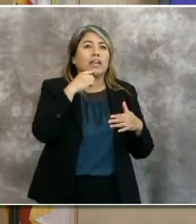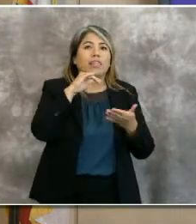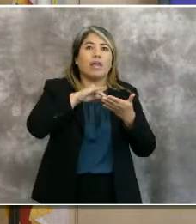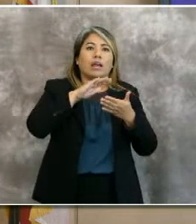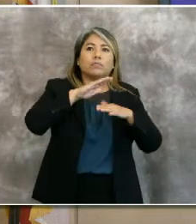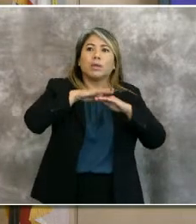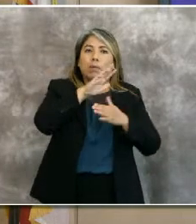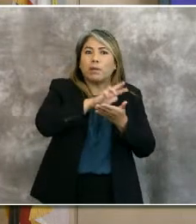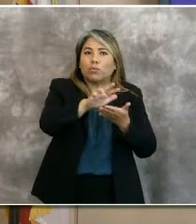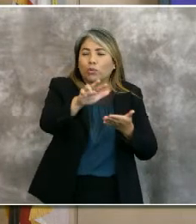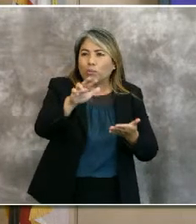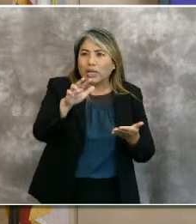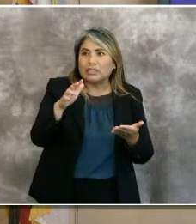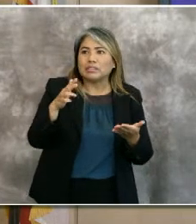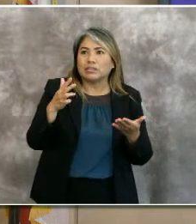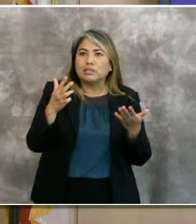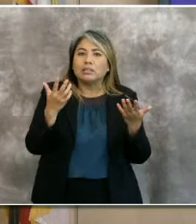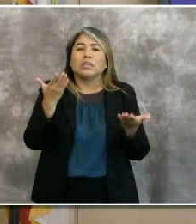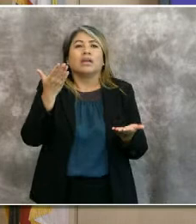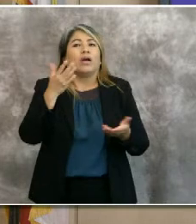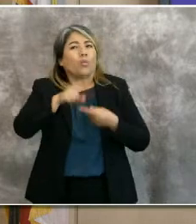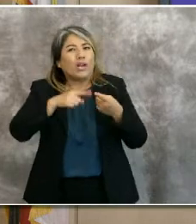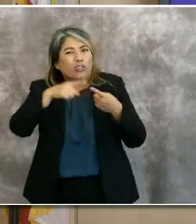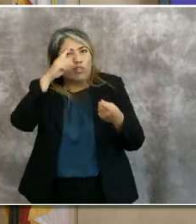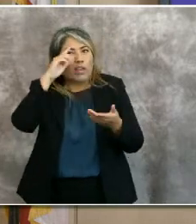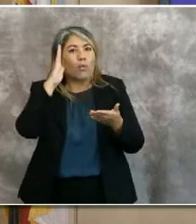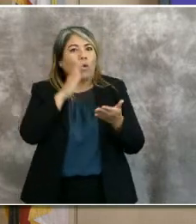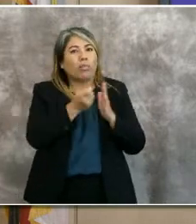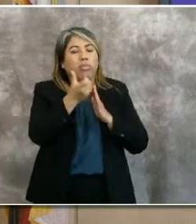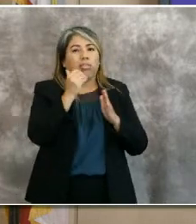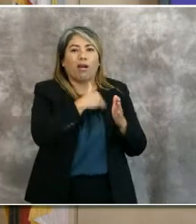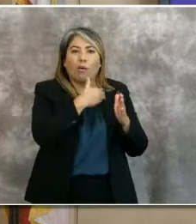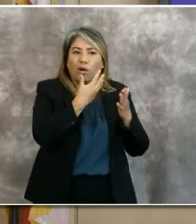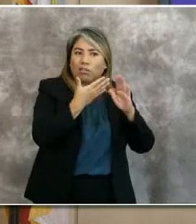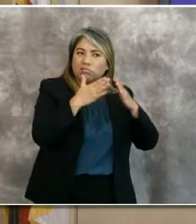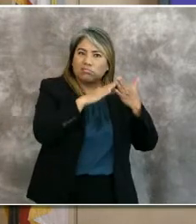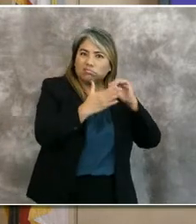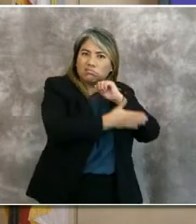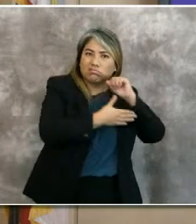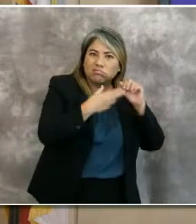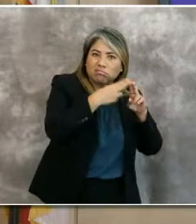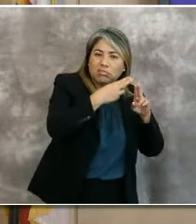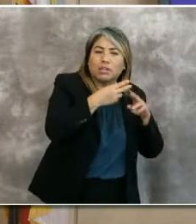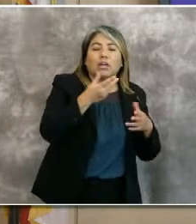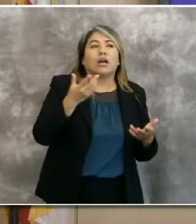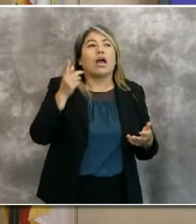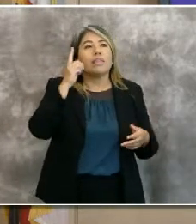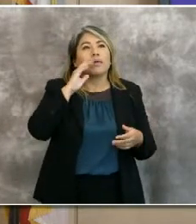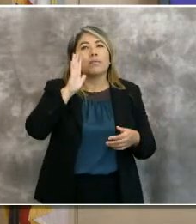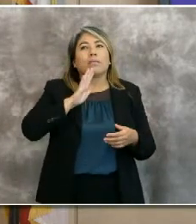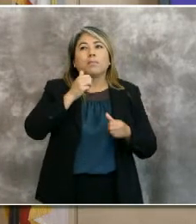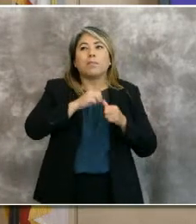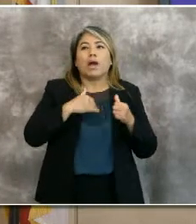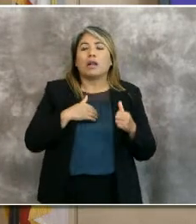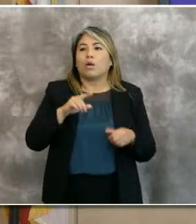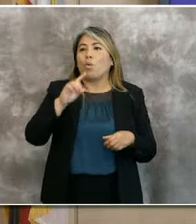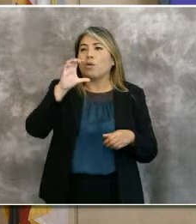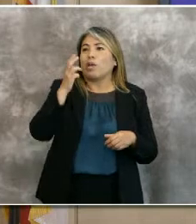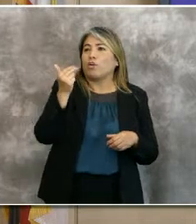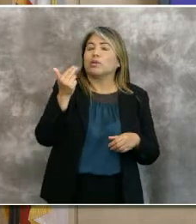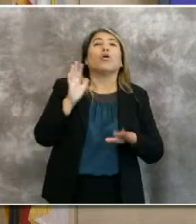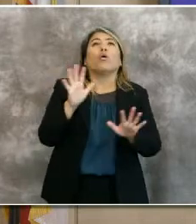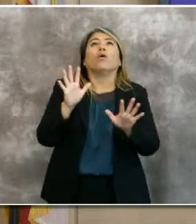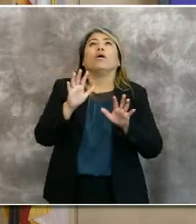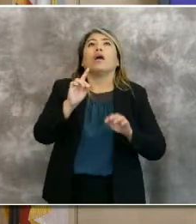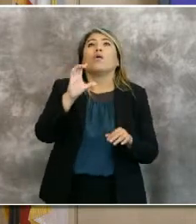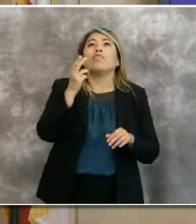there. Do we have any idea of when we might come off? I know when we first got on, we were about 113 per 100,000, or excuse